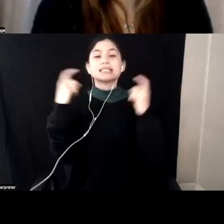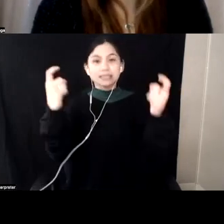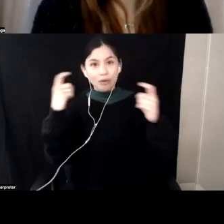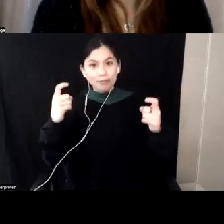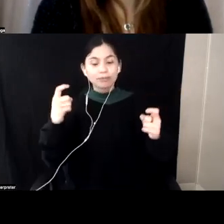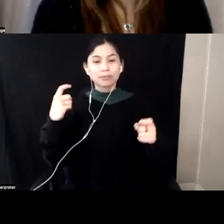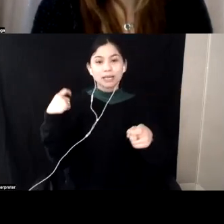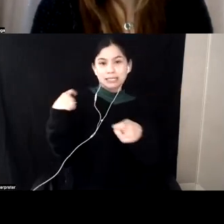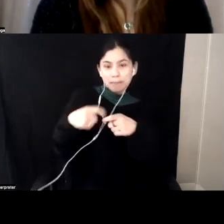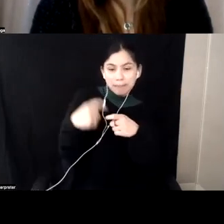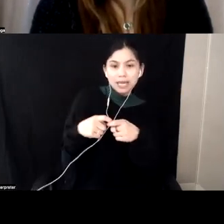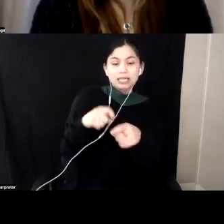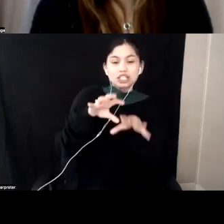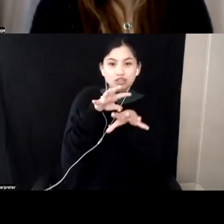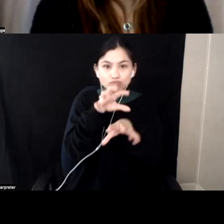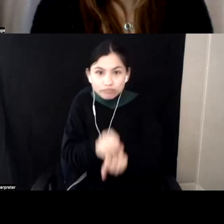is also